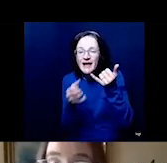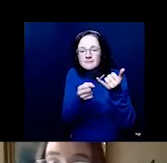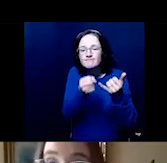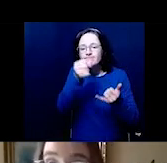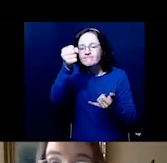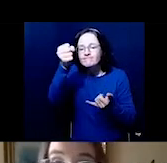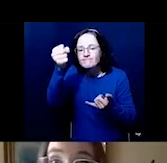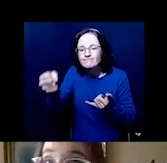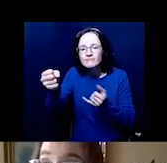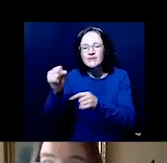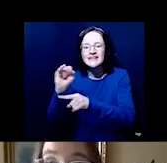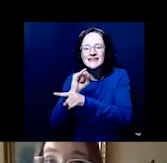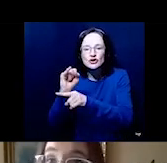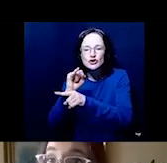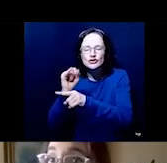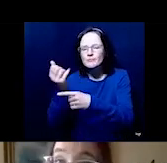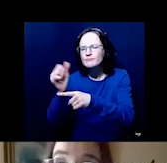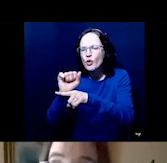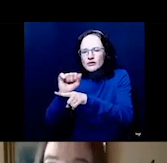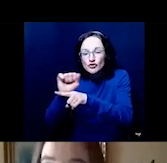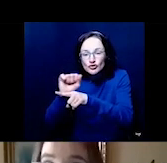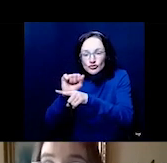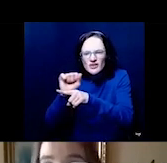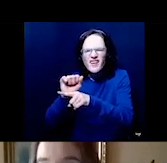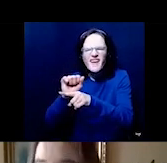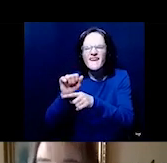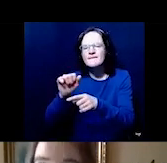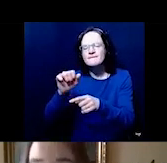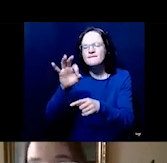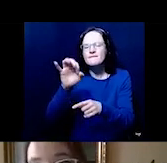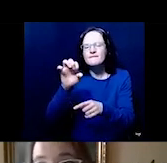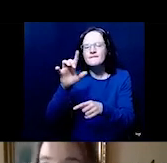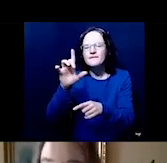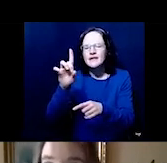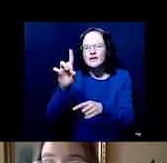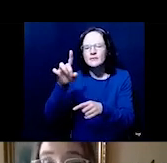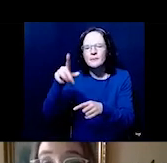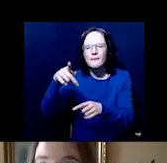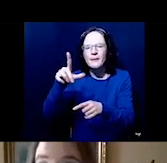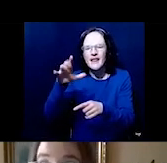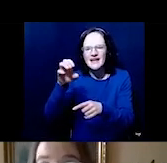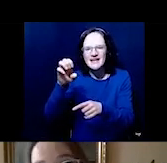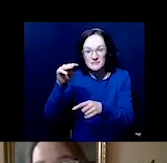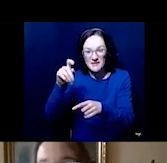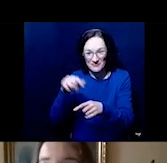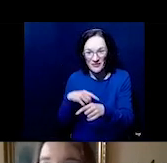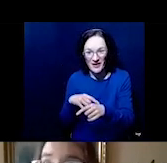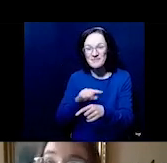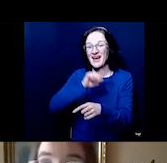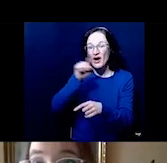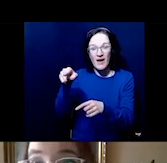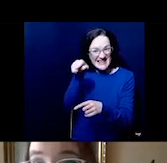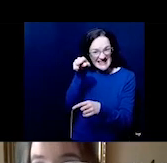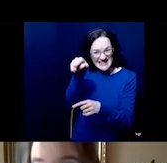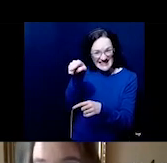last field placement is not accessible or it's not adapted. They don't take that into consideration. So they fail their field placement and